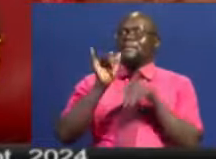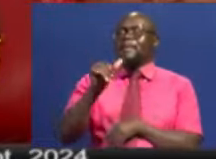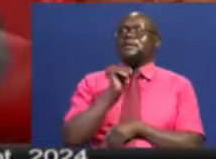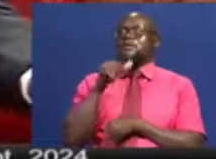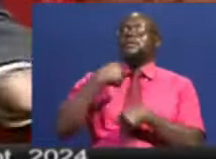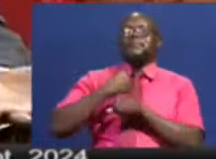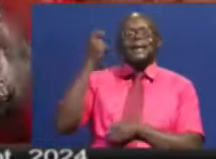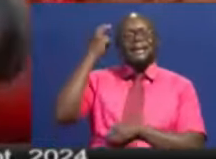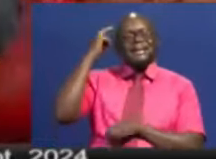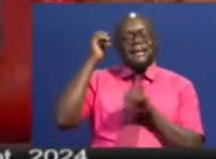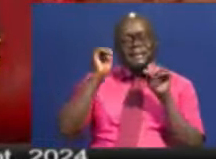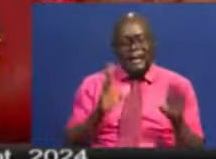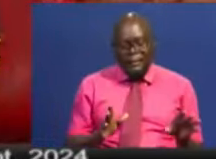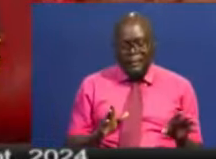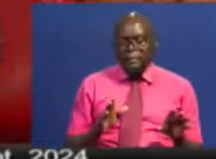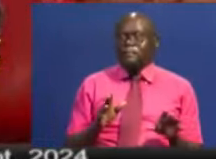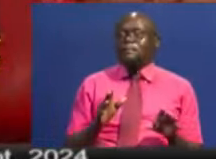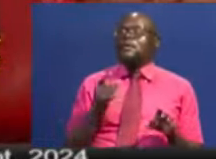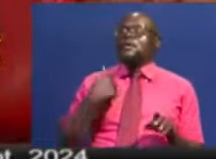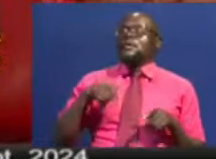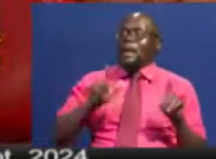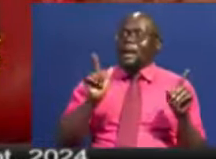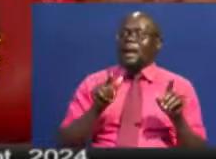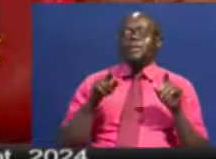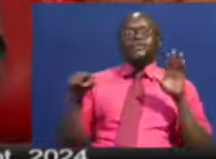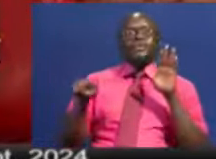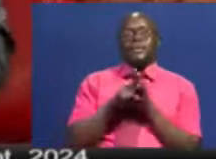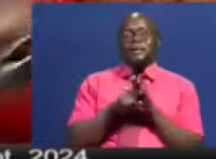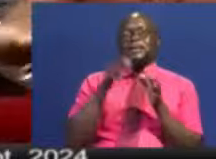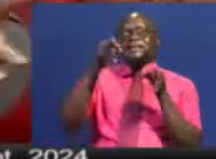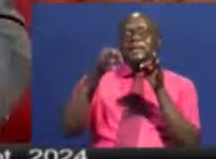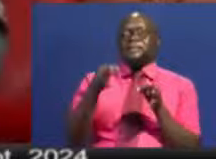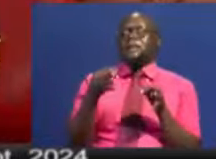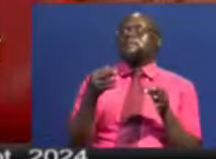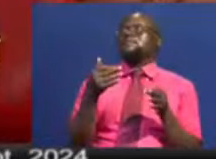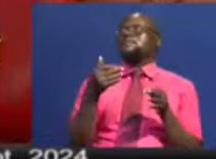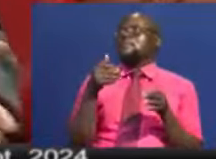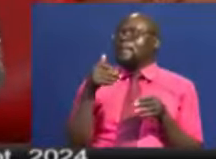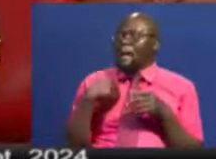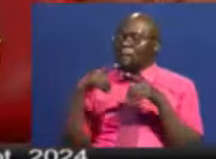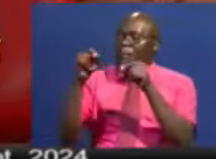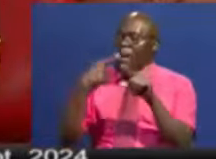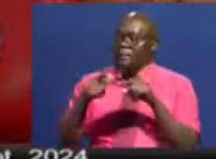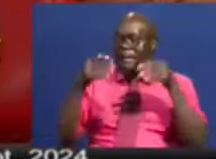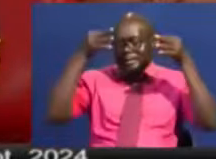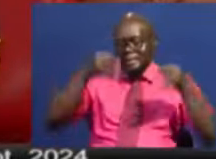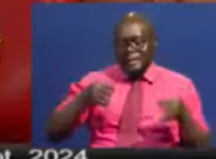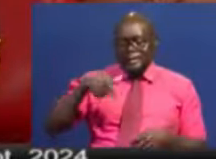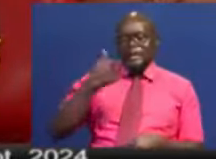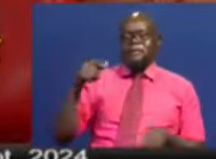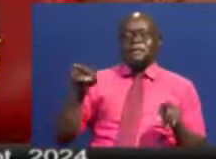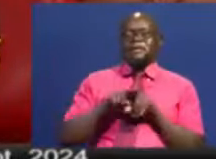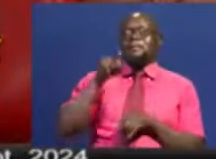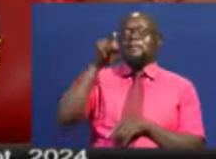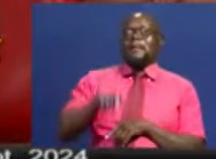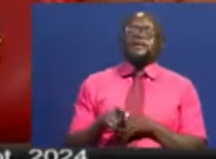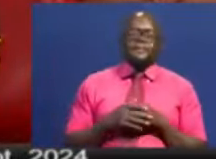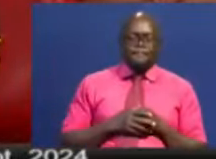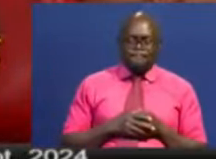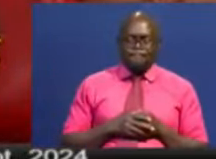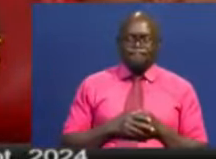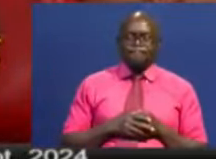not make any sense, Mr. Speaker, according to me. And we are allowed to critic judgment, Mr. Speaker. They had their say. We must have our say here on this floor, Mr.